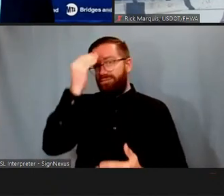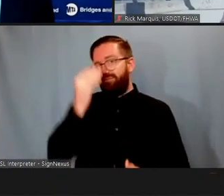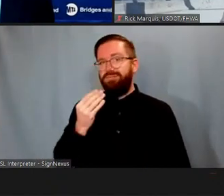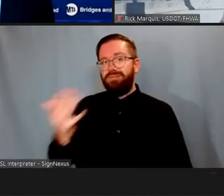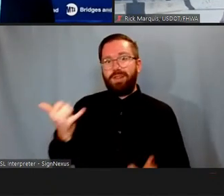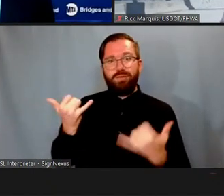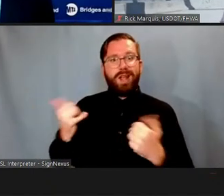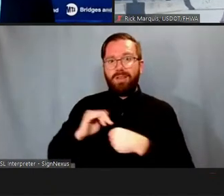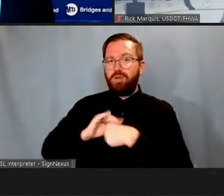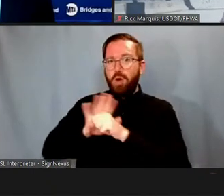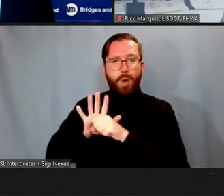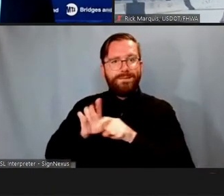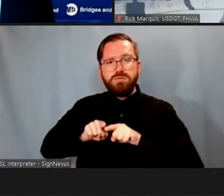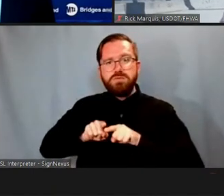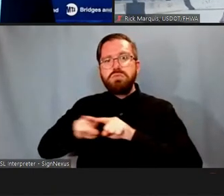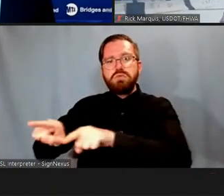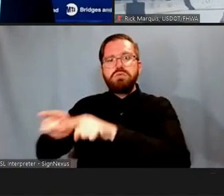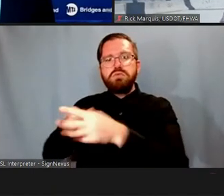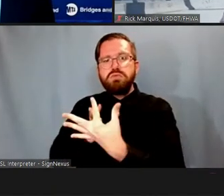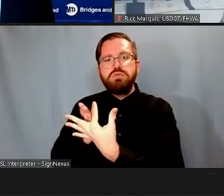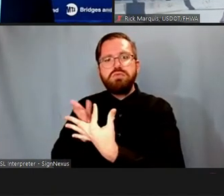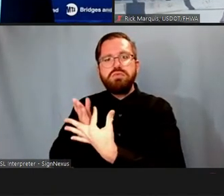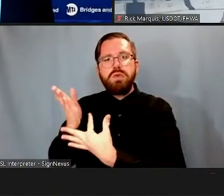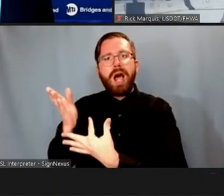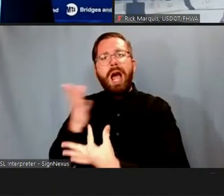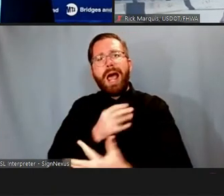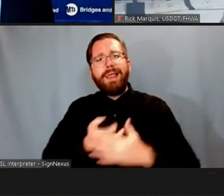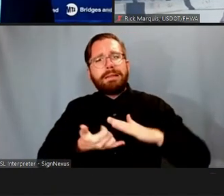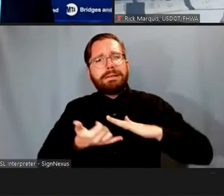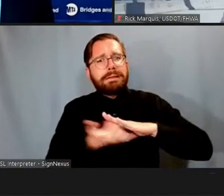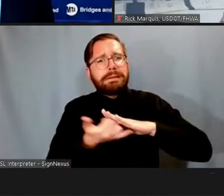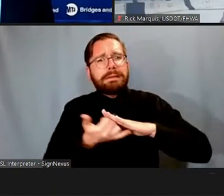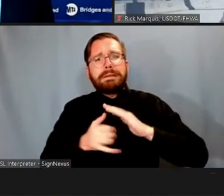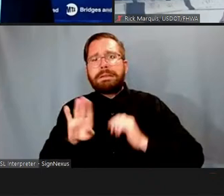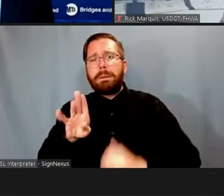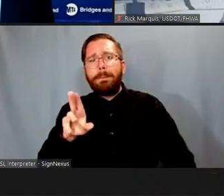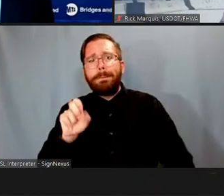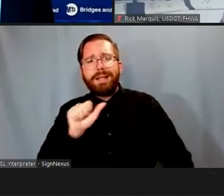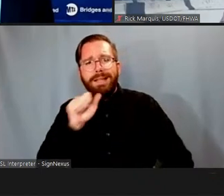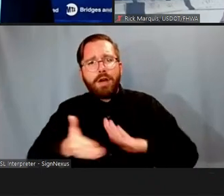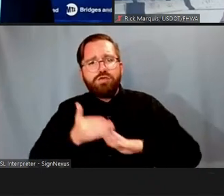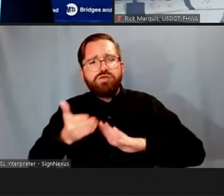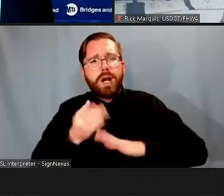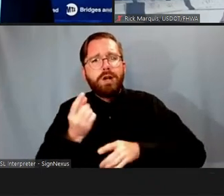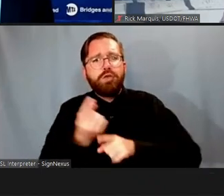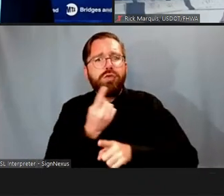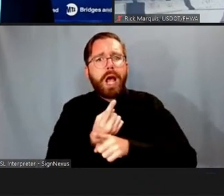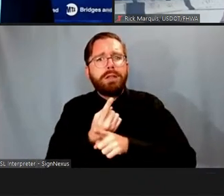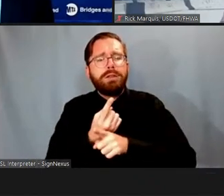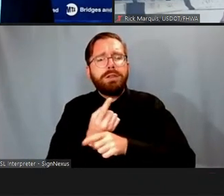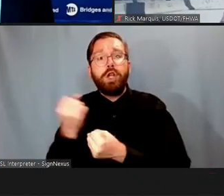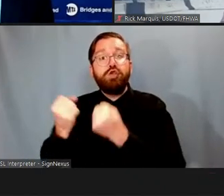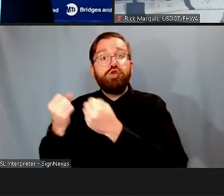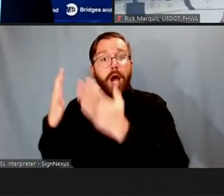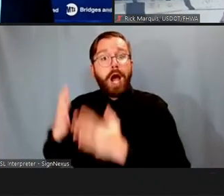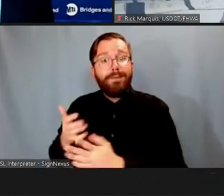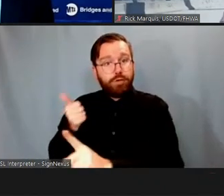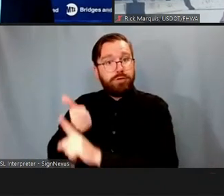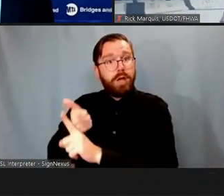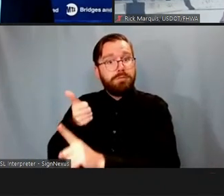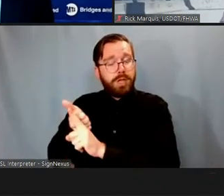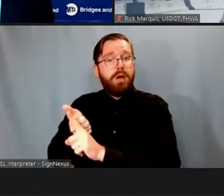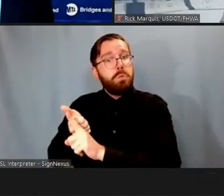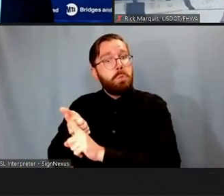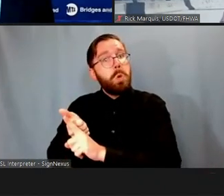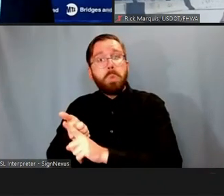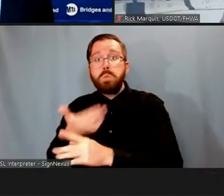pandemic and you know the subways and the buses aren't running drivers are good enough to risk their lives and serve